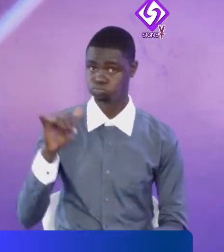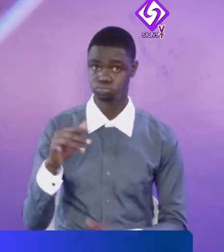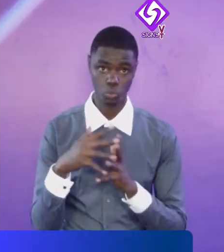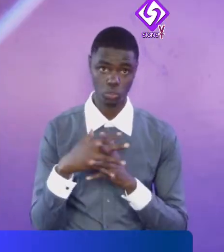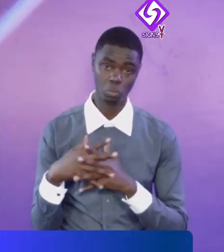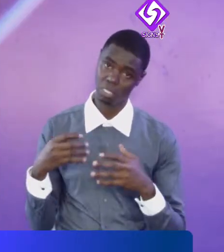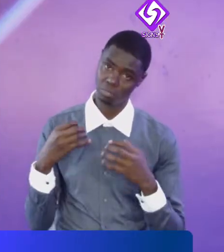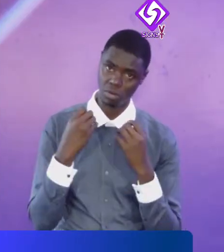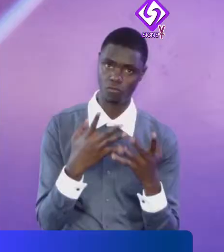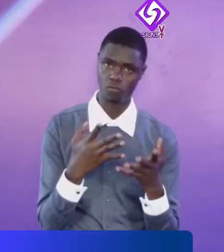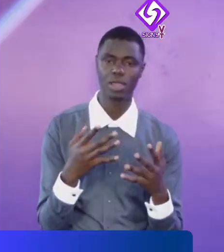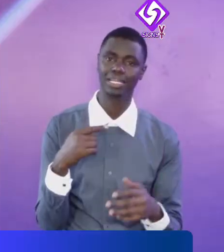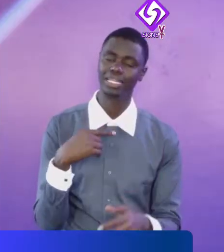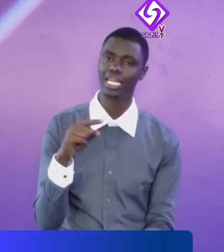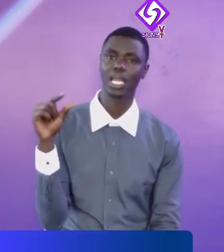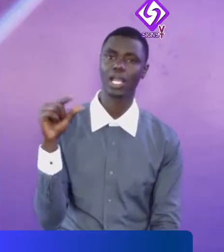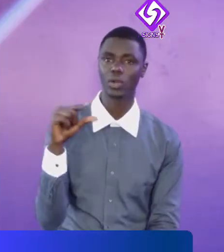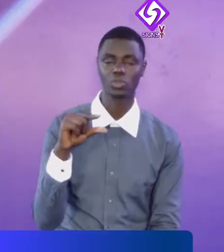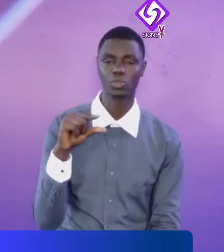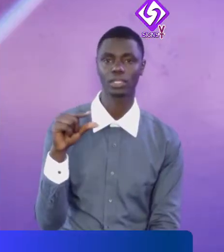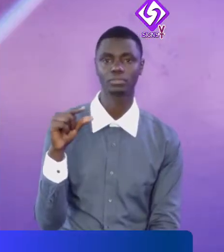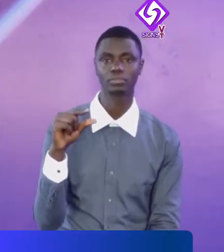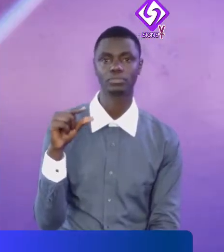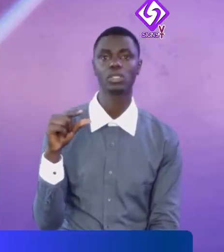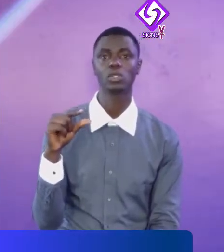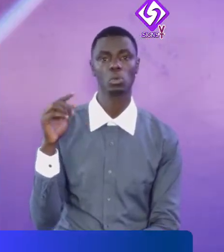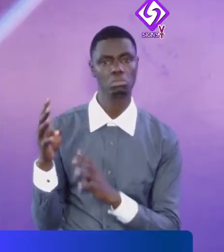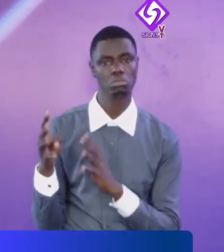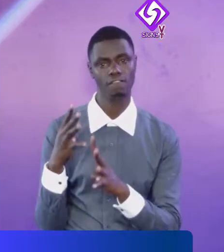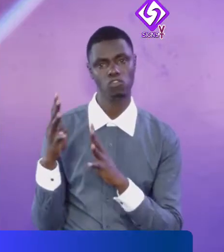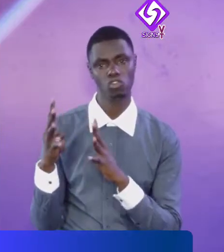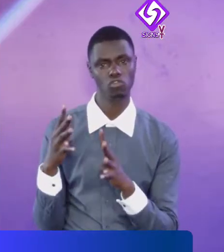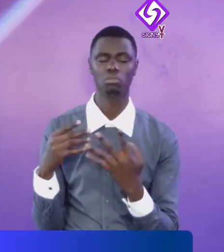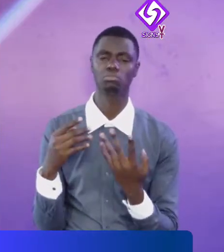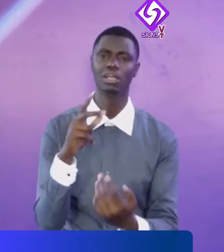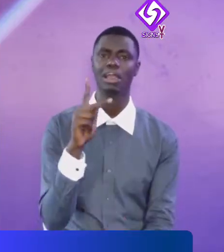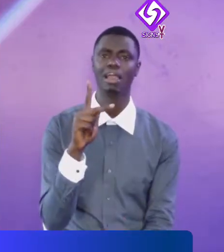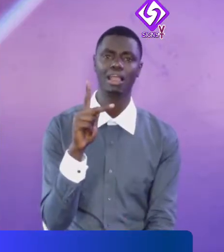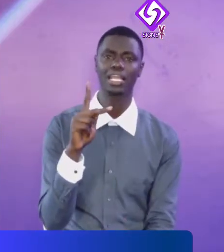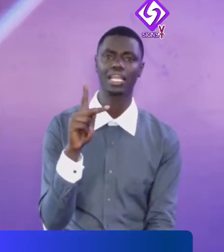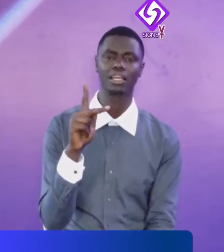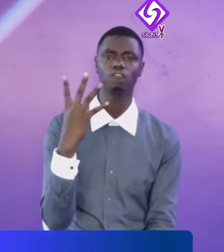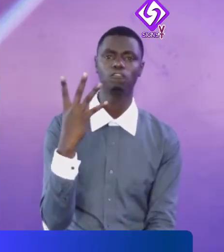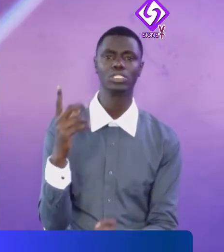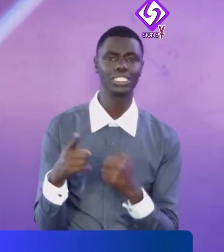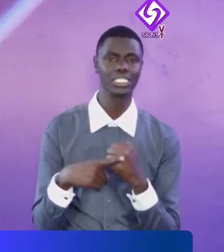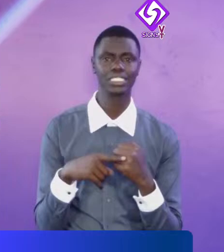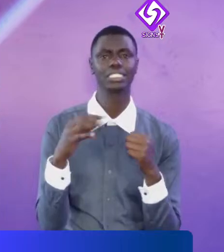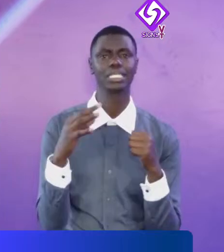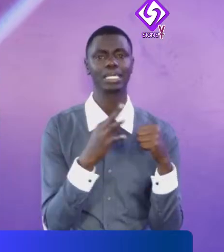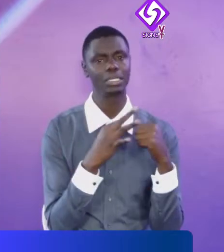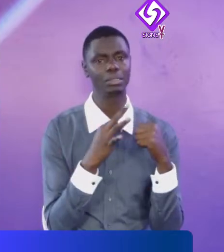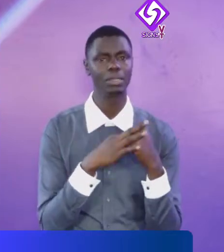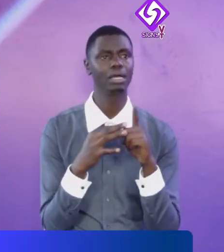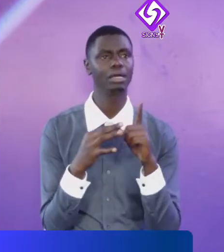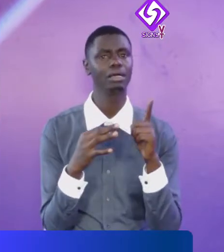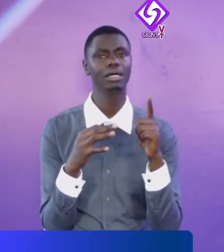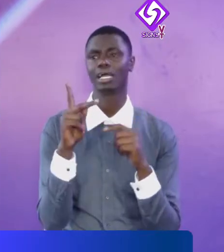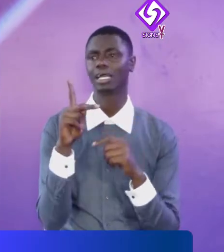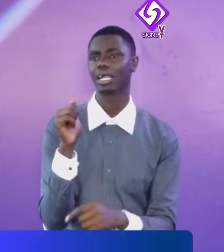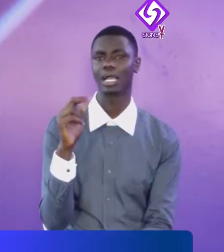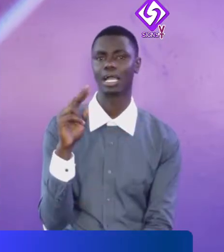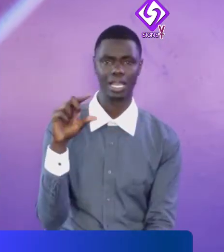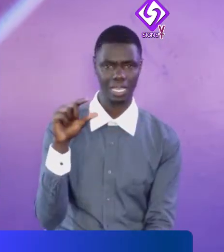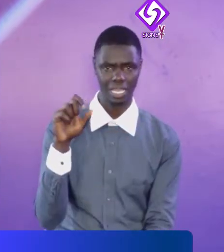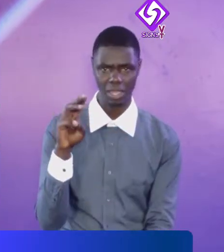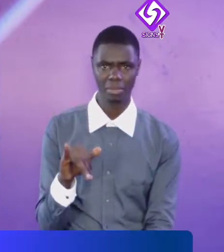want to come to Githurai. I hope hawatanishusha mawe. Nitaenda Kawangware. I will go to Kibra. I'll go to Kangemi.